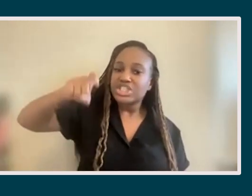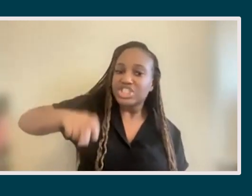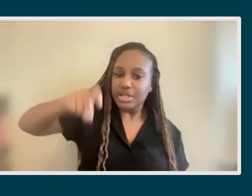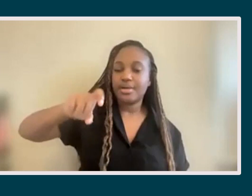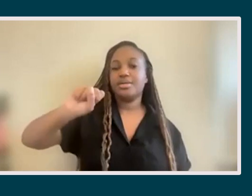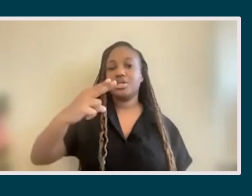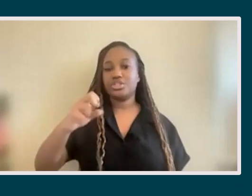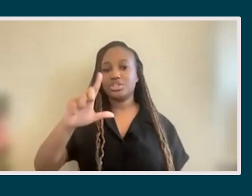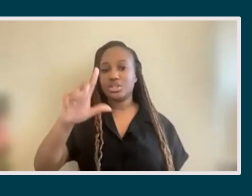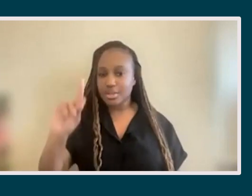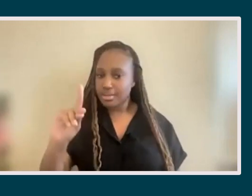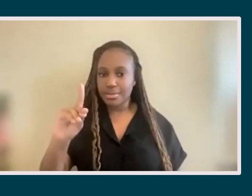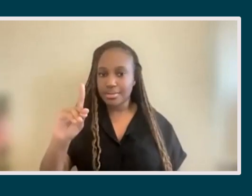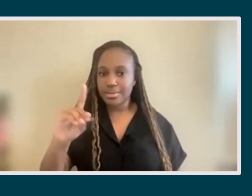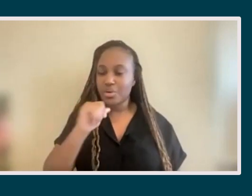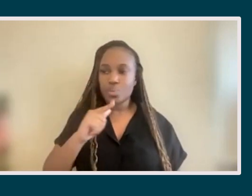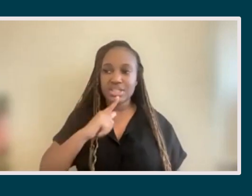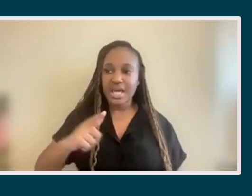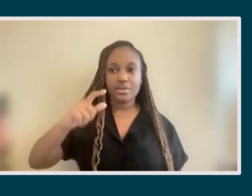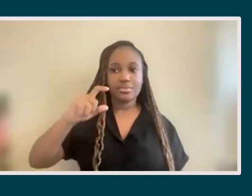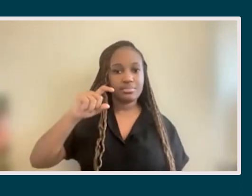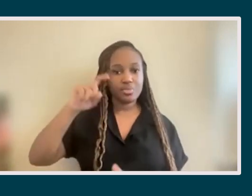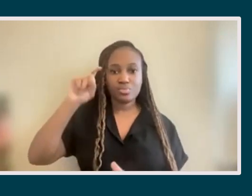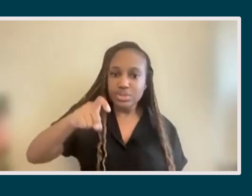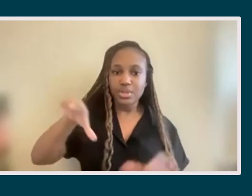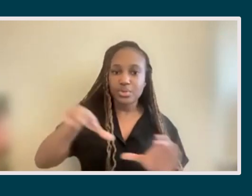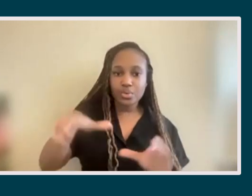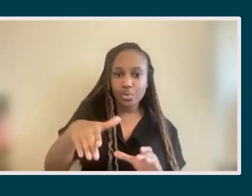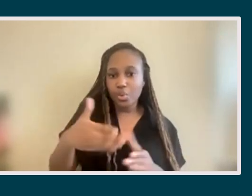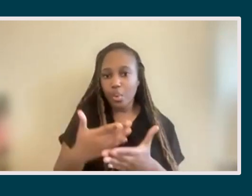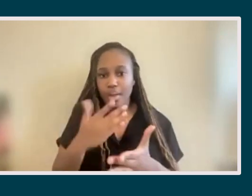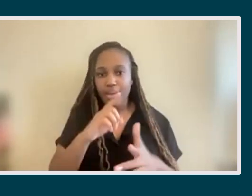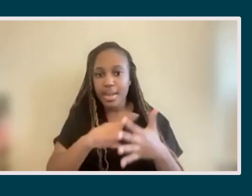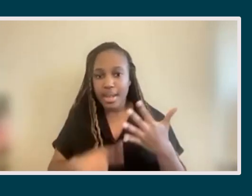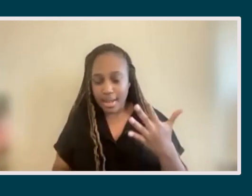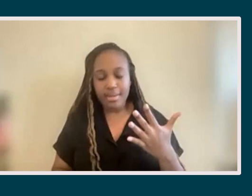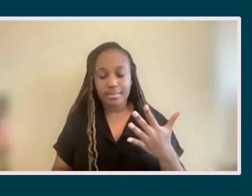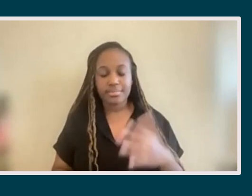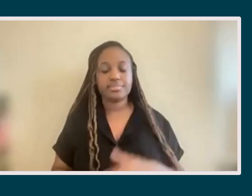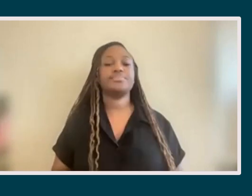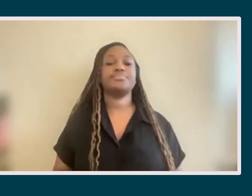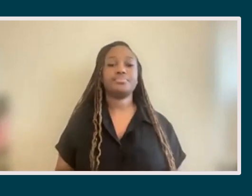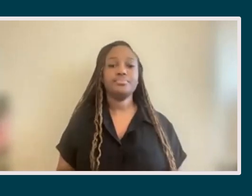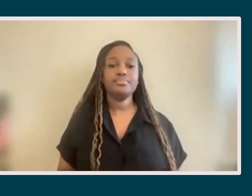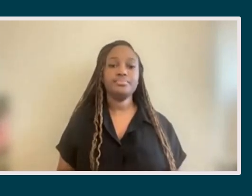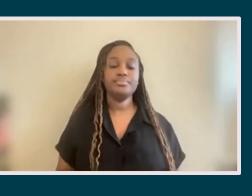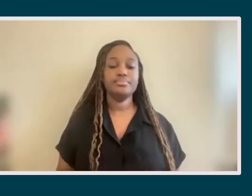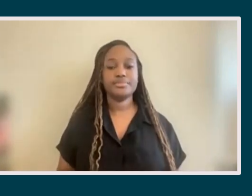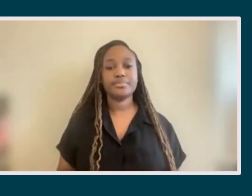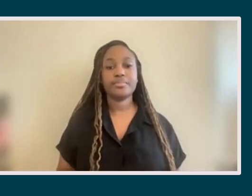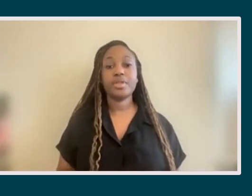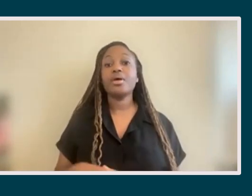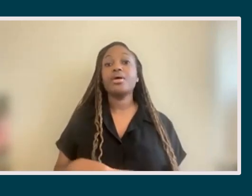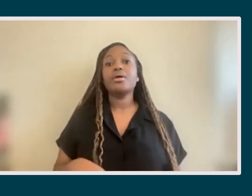SHOULD. Don't should on yourself. Just say that 5 times fast. I did want to pick up on what